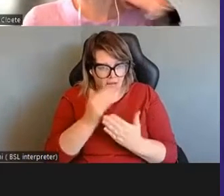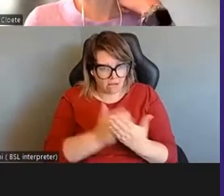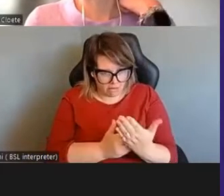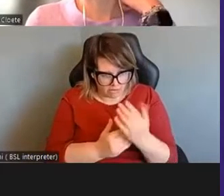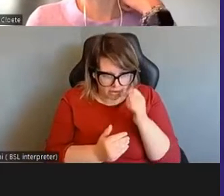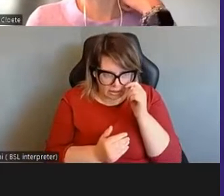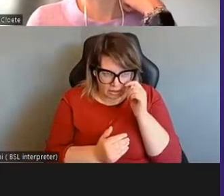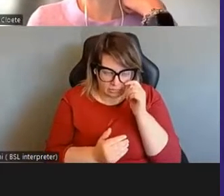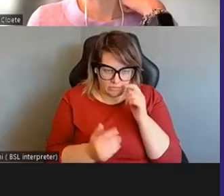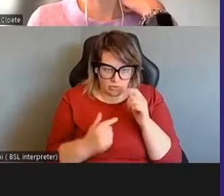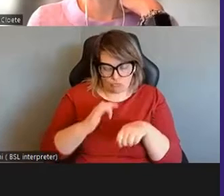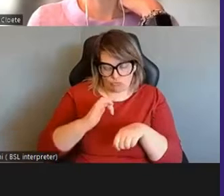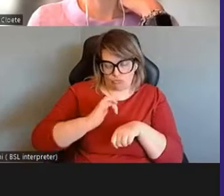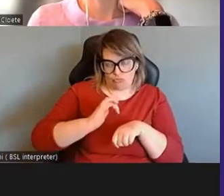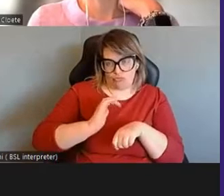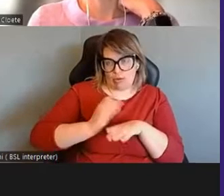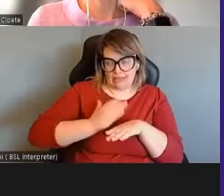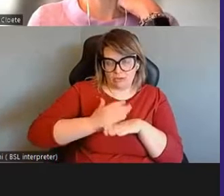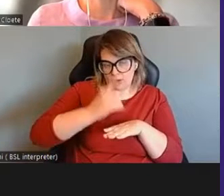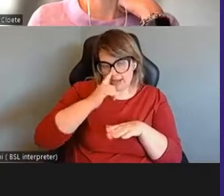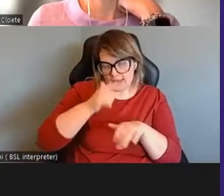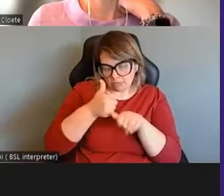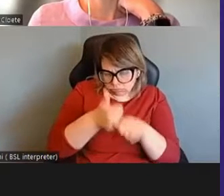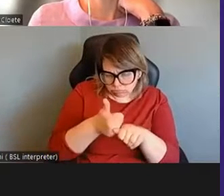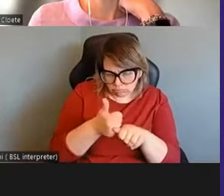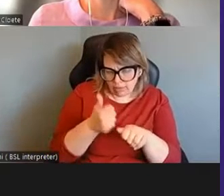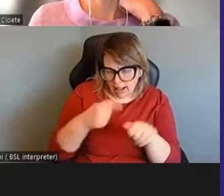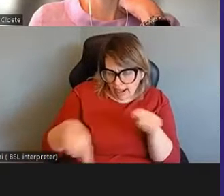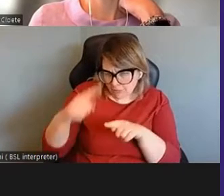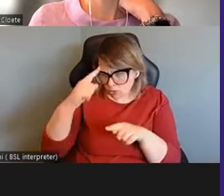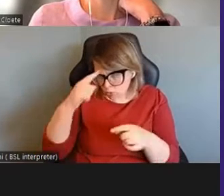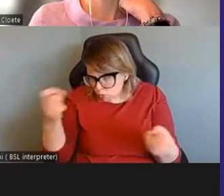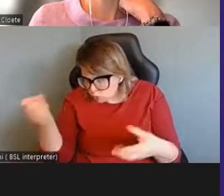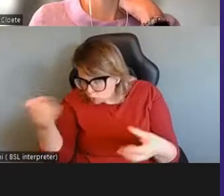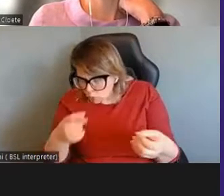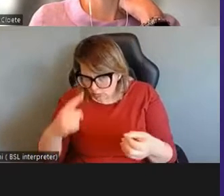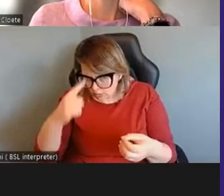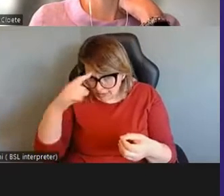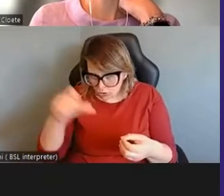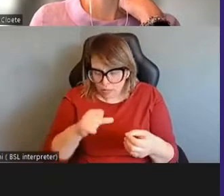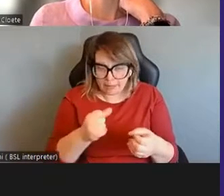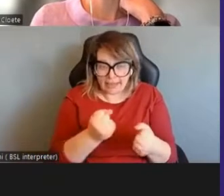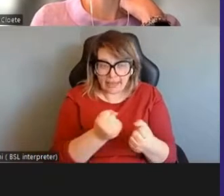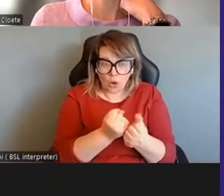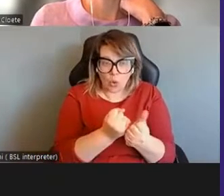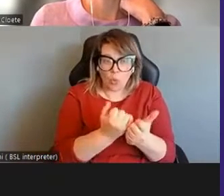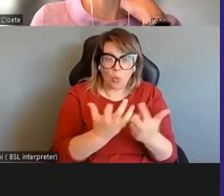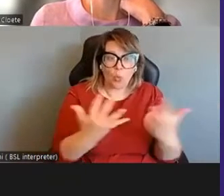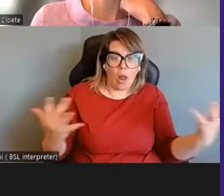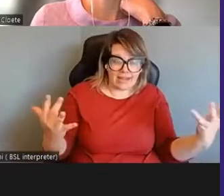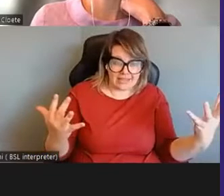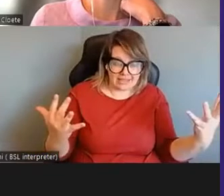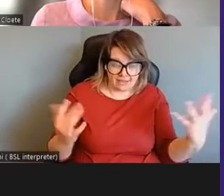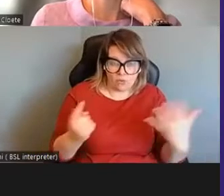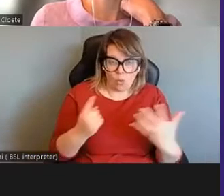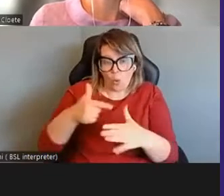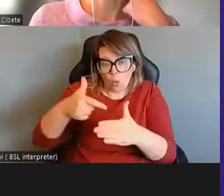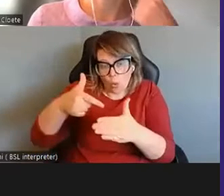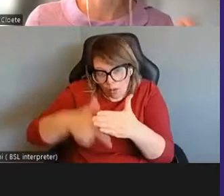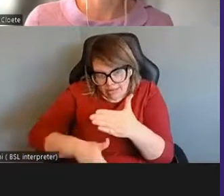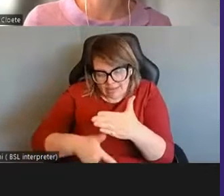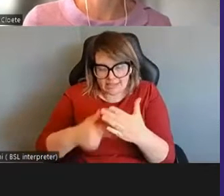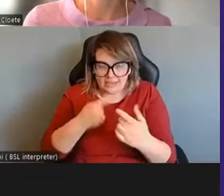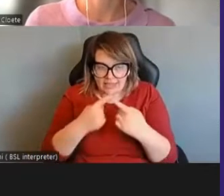the community in identifying whether they will need qualitative or quantitative or both sets of